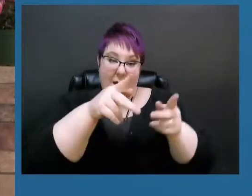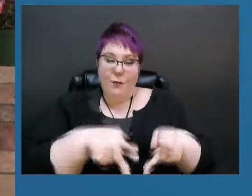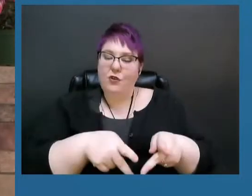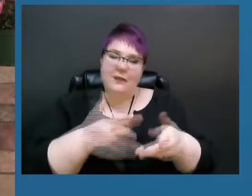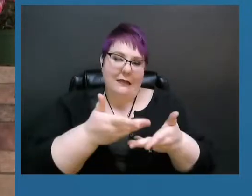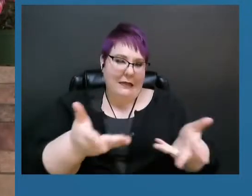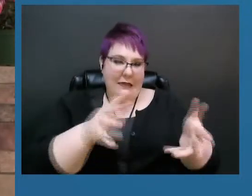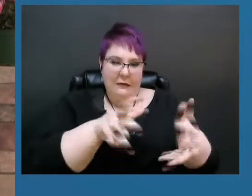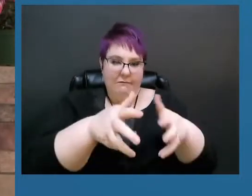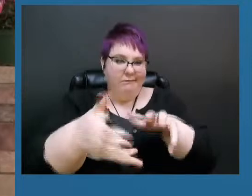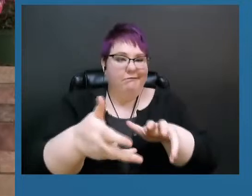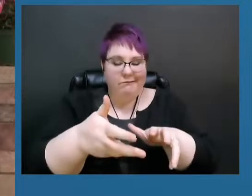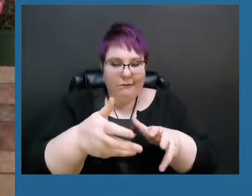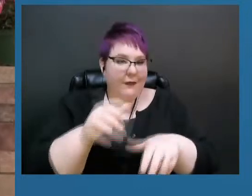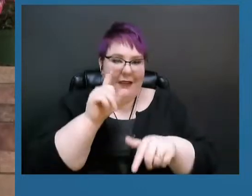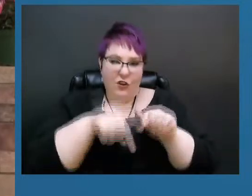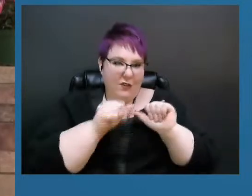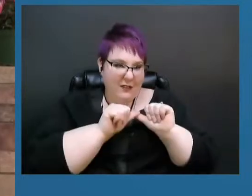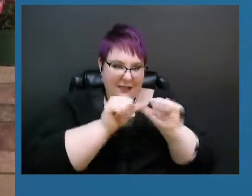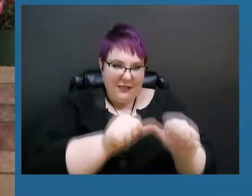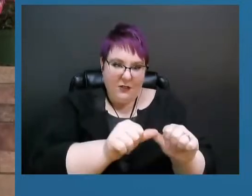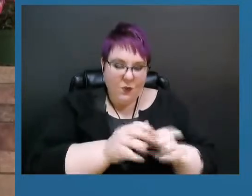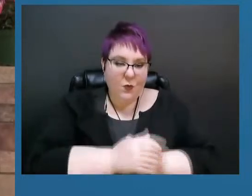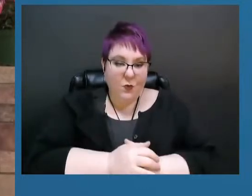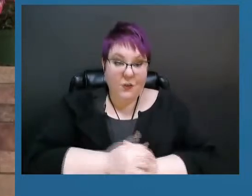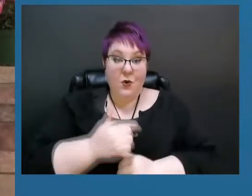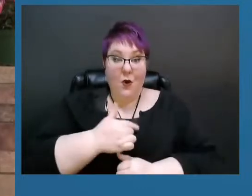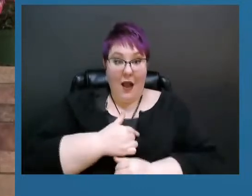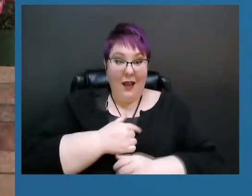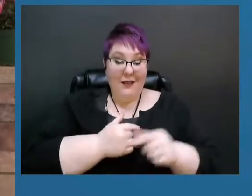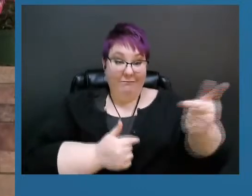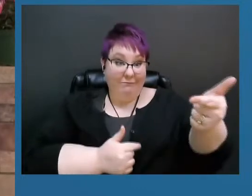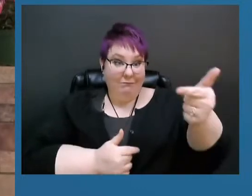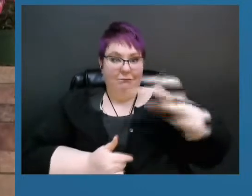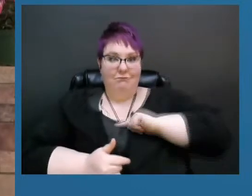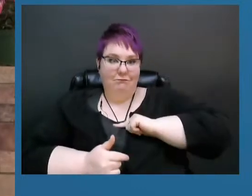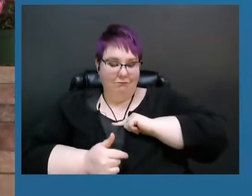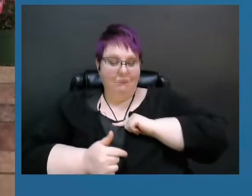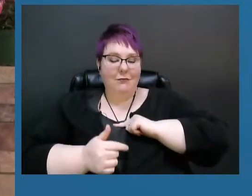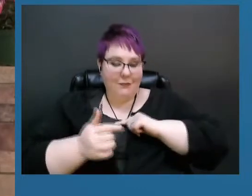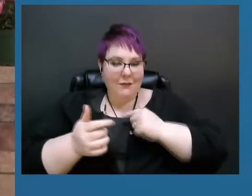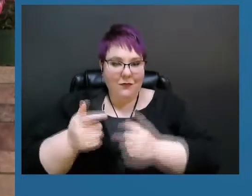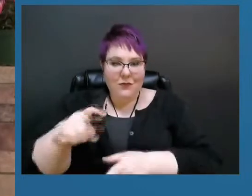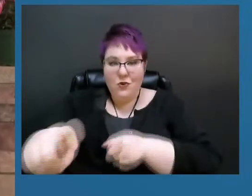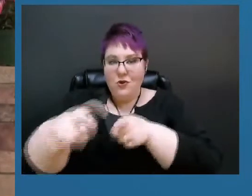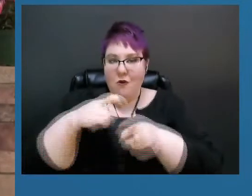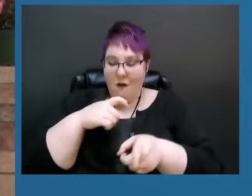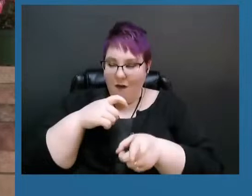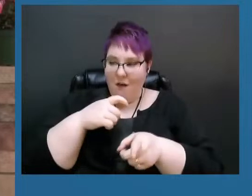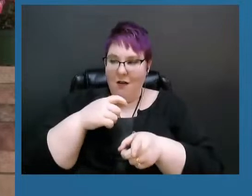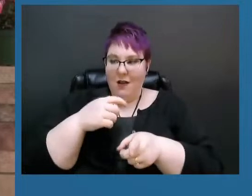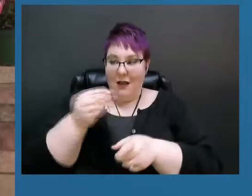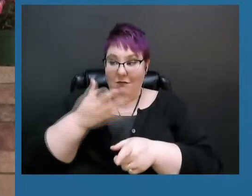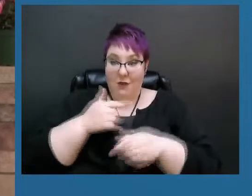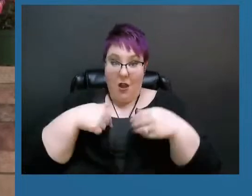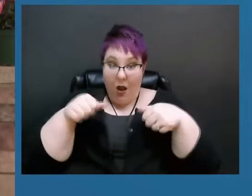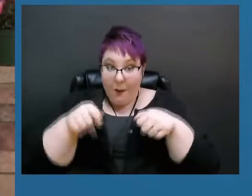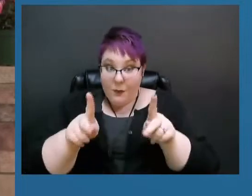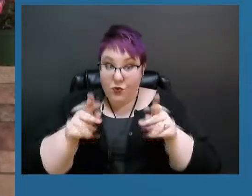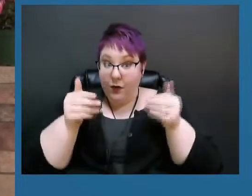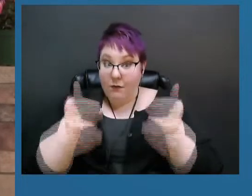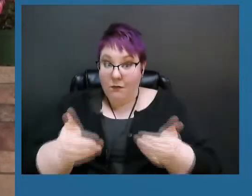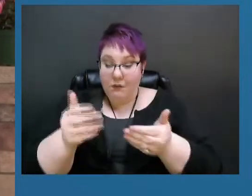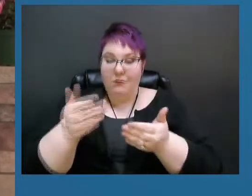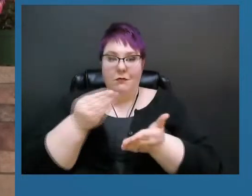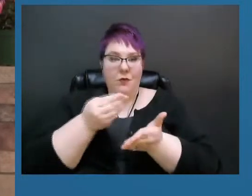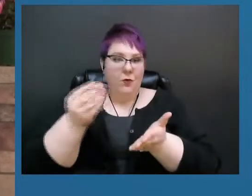to continue with the purchase of the house. So I was fortunate enough to get a call and say that I had the opportunity to buy that